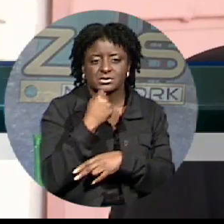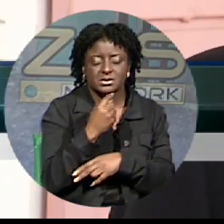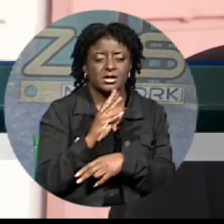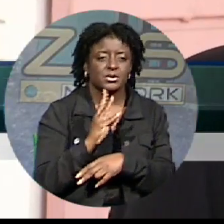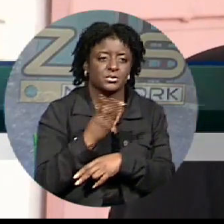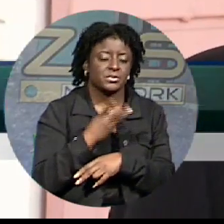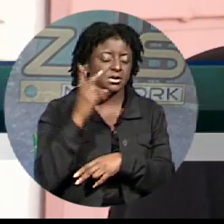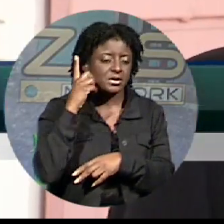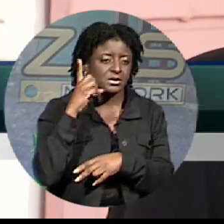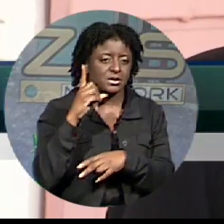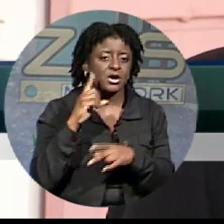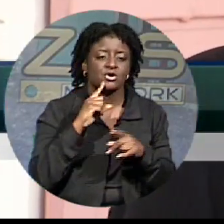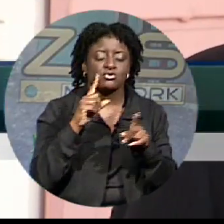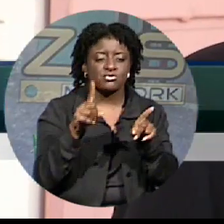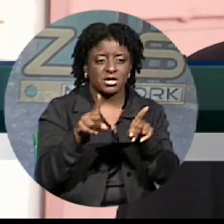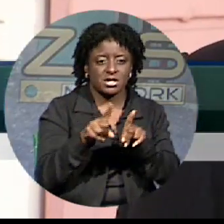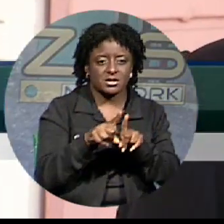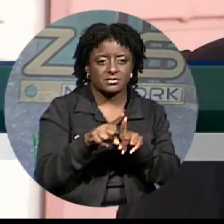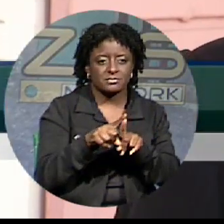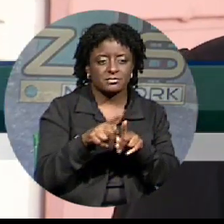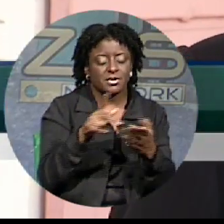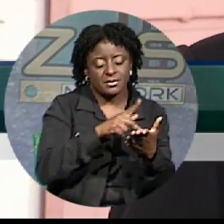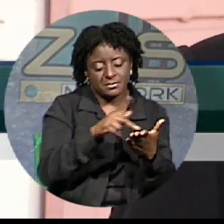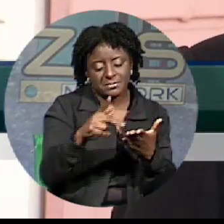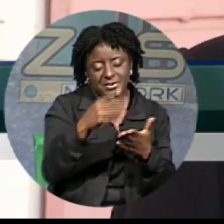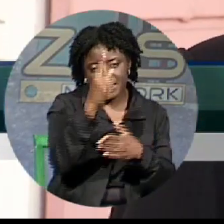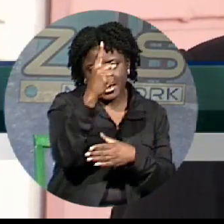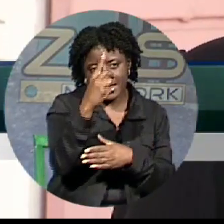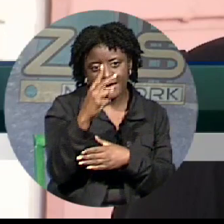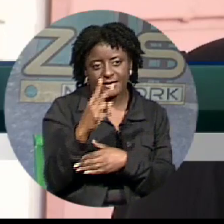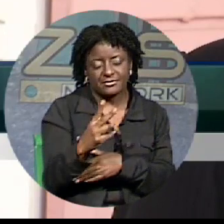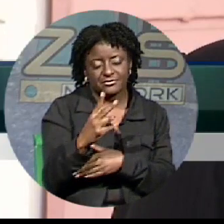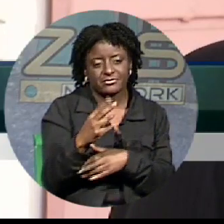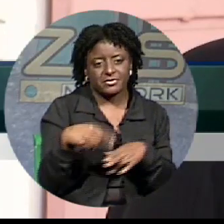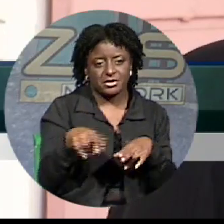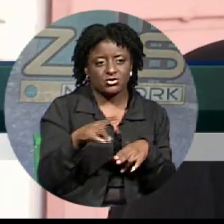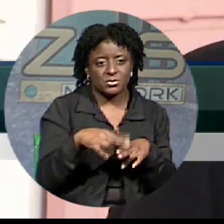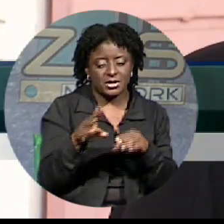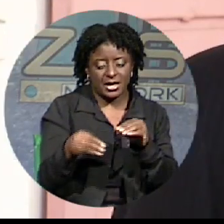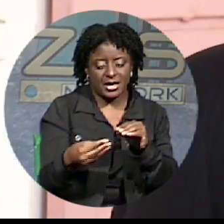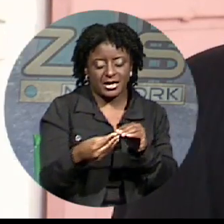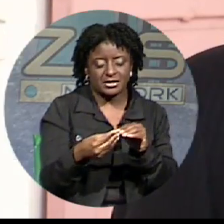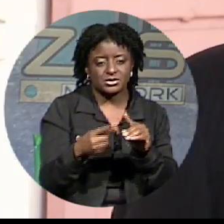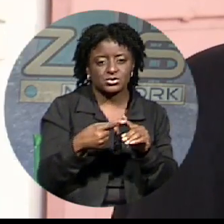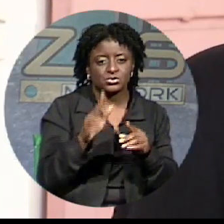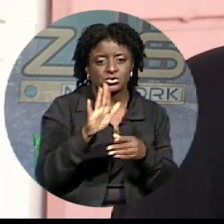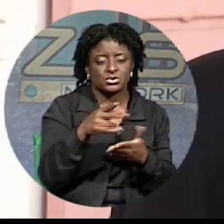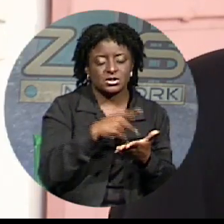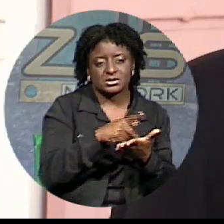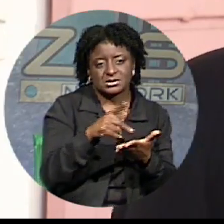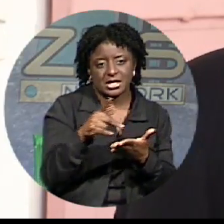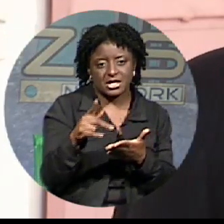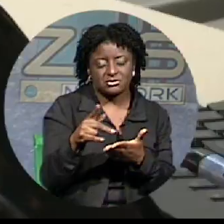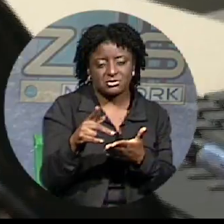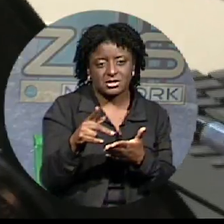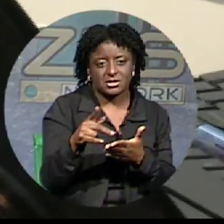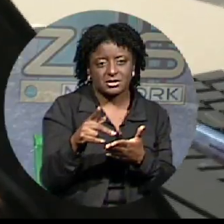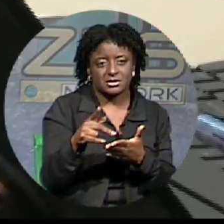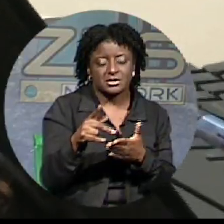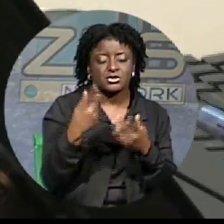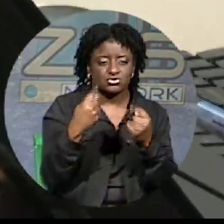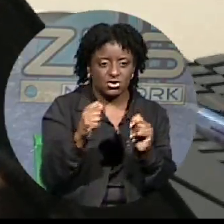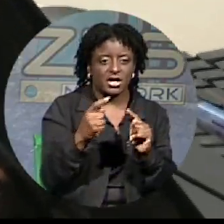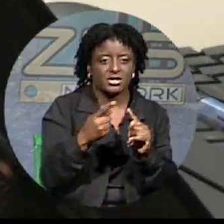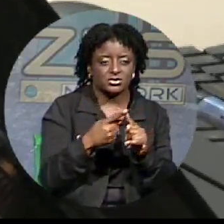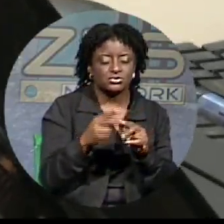we would agree to pay half of the increment and add it on to their salary rather than a full increment, just so we could try and cut back